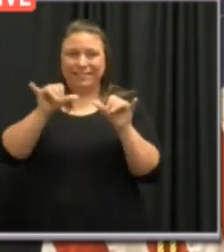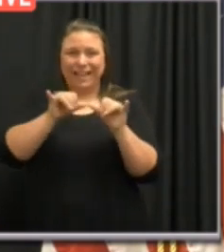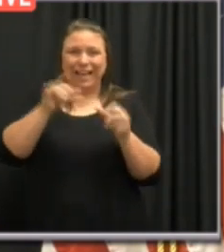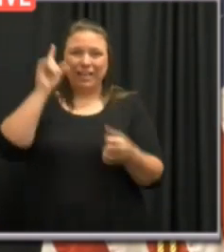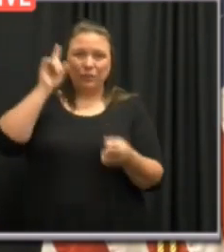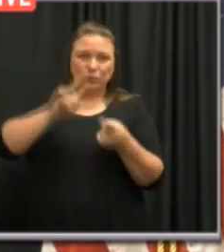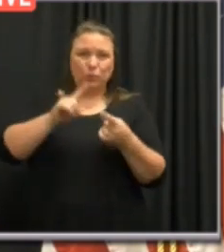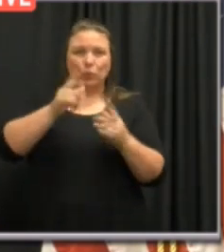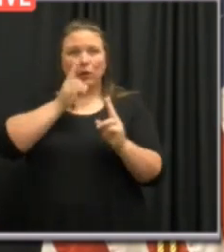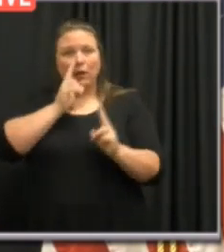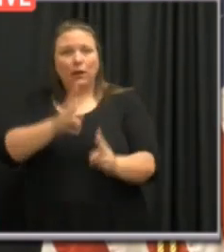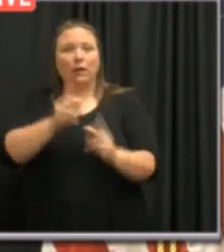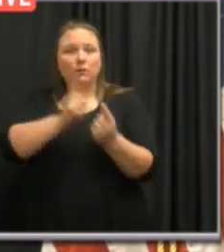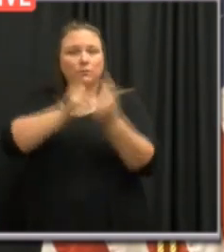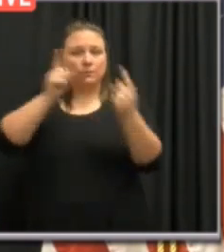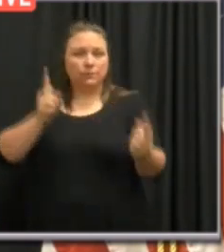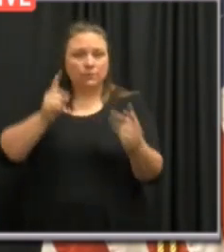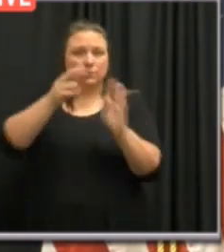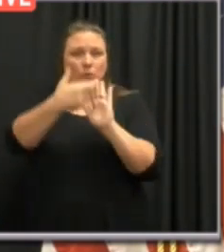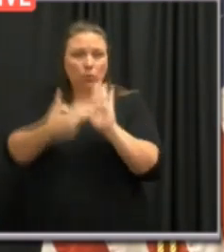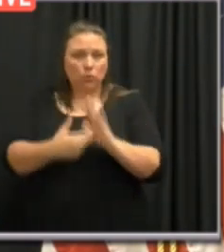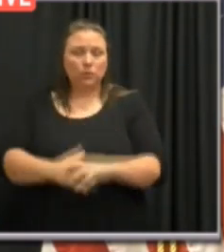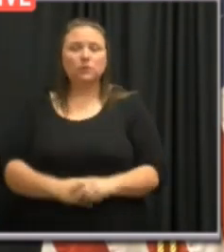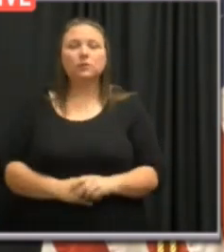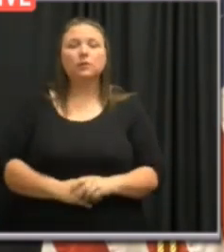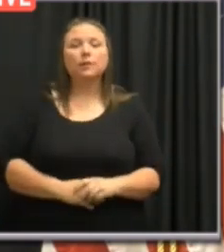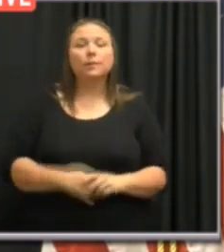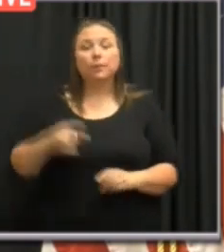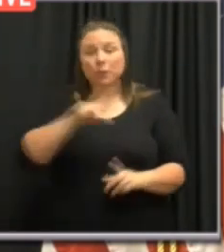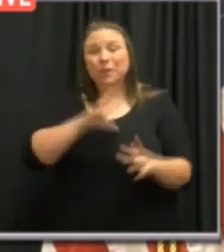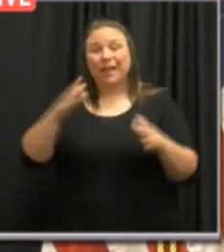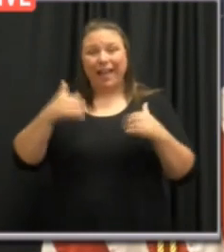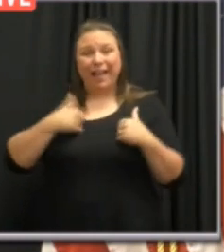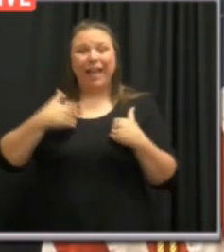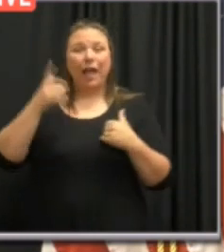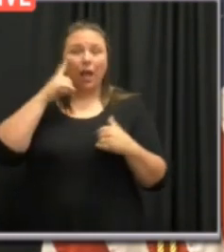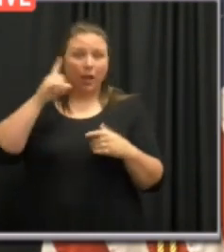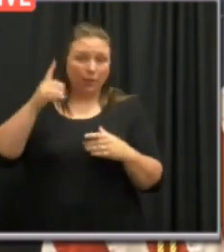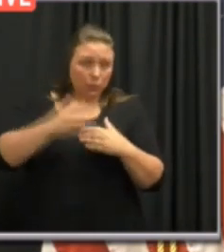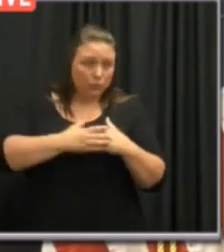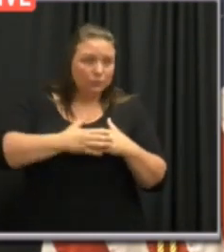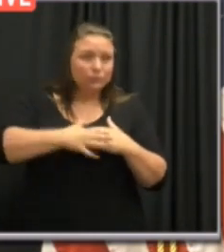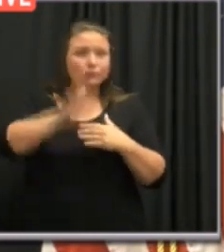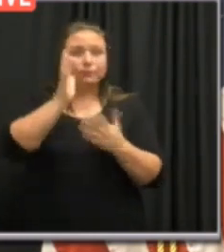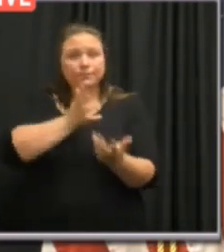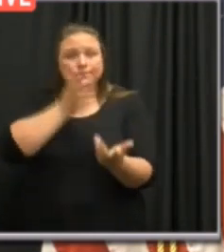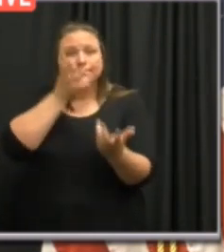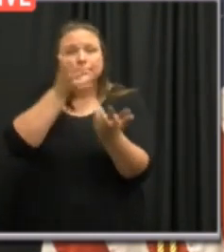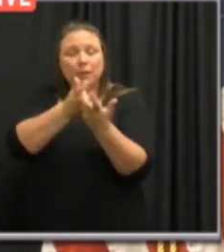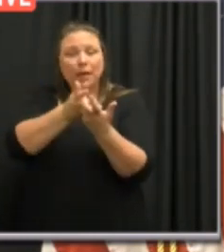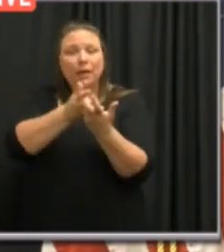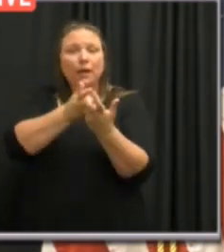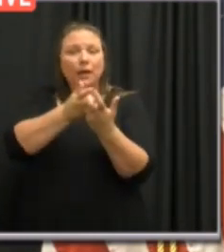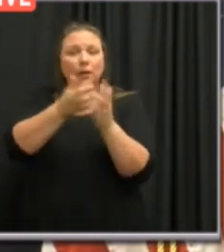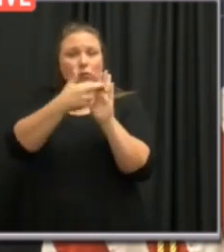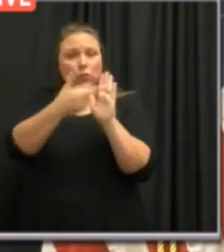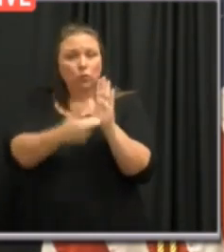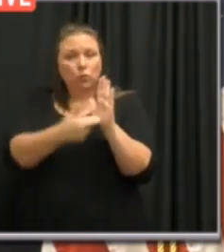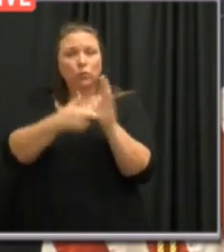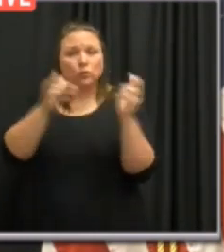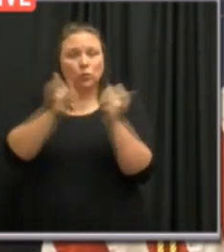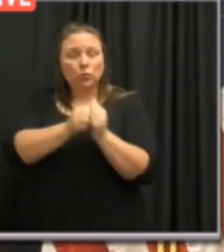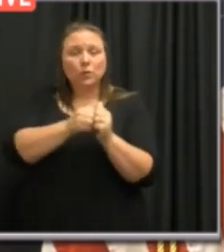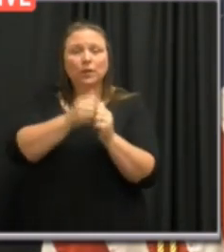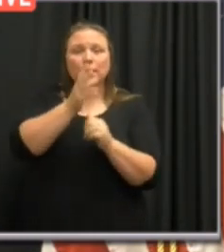to honor social distancing guidelines. We have and will continue to align with the guidelines set forth with the mayor's